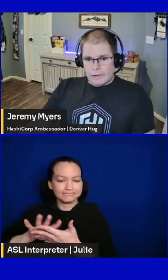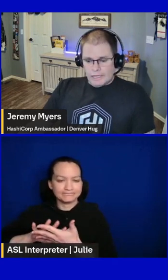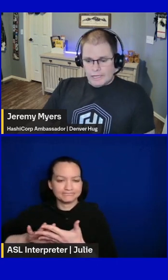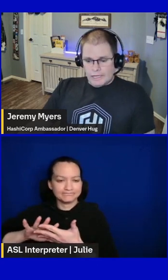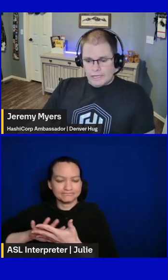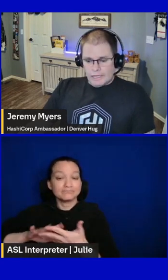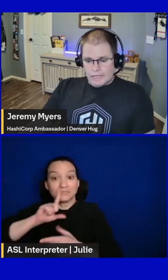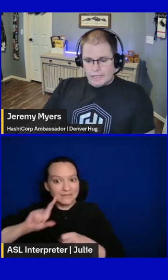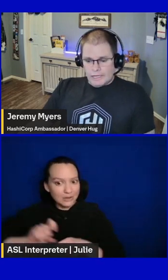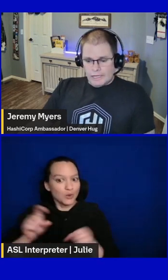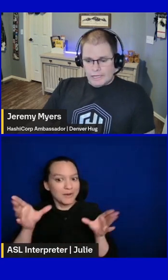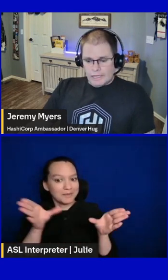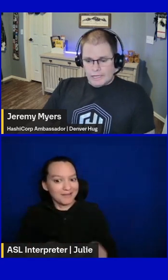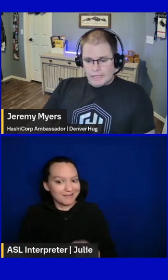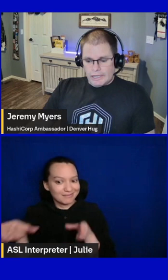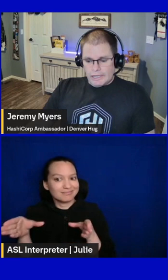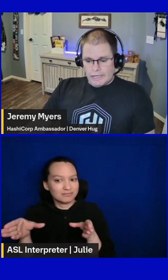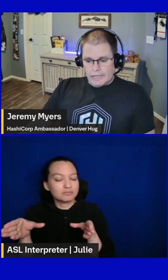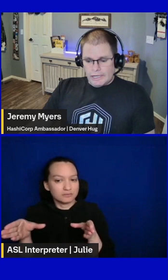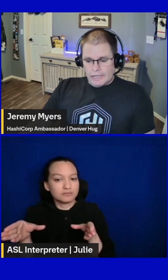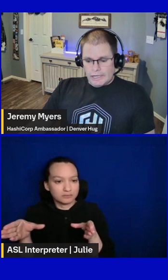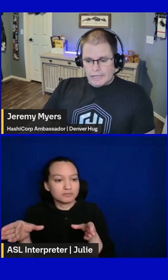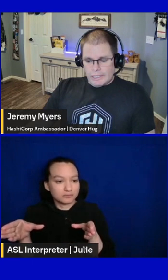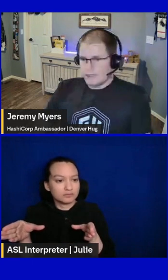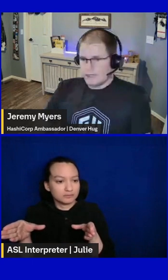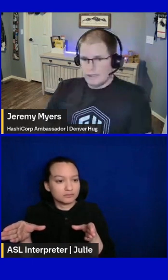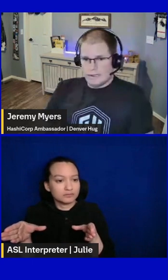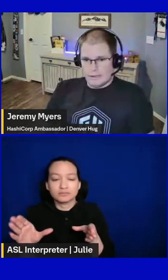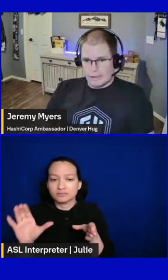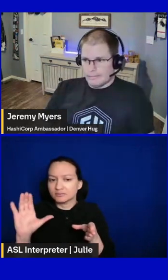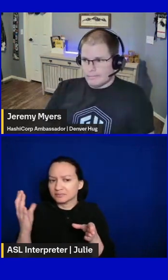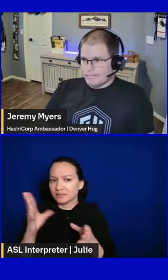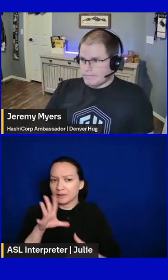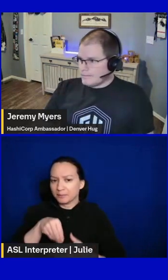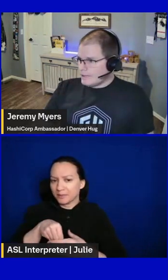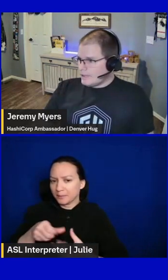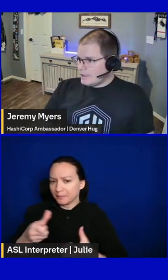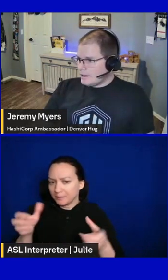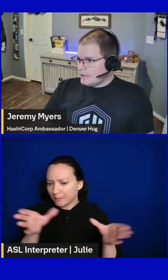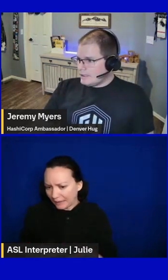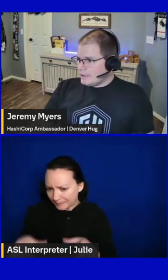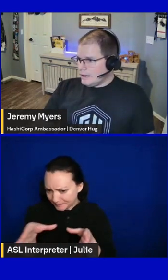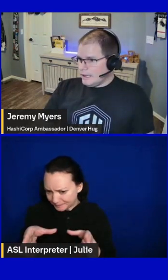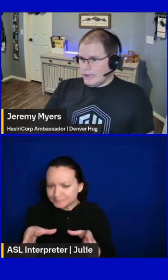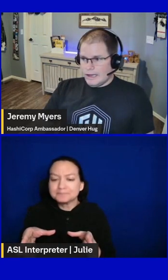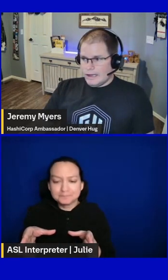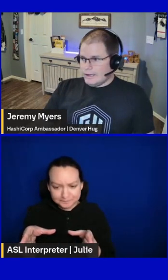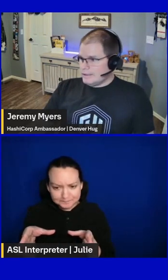actual plan. And within our plan, there we go.